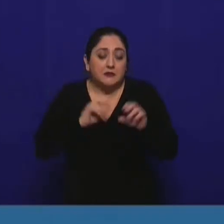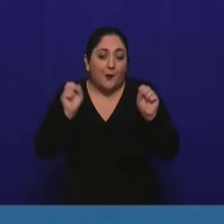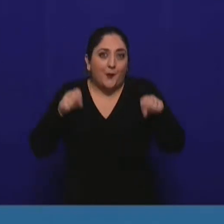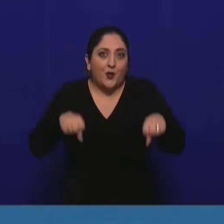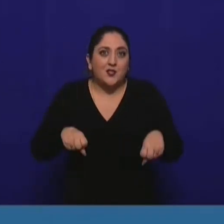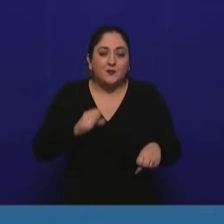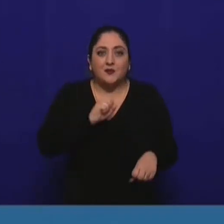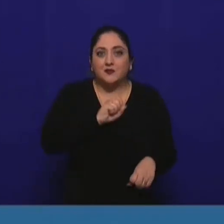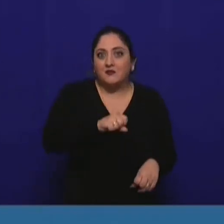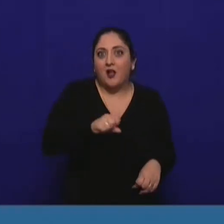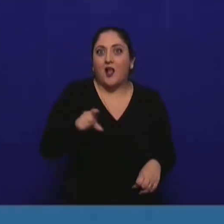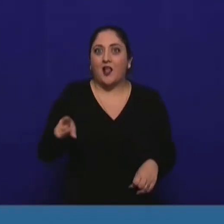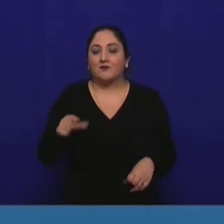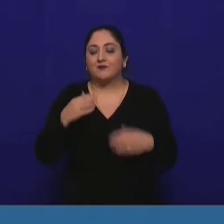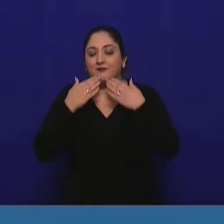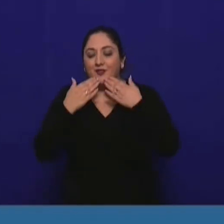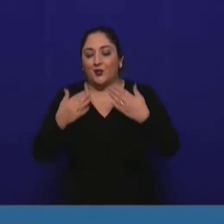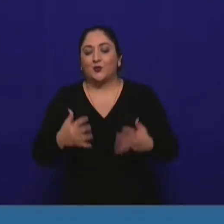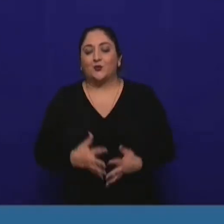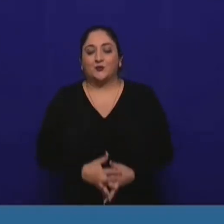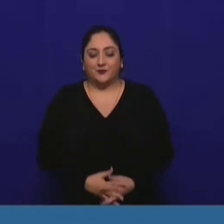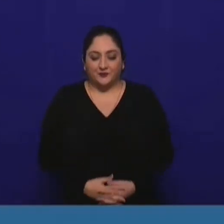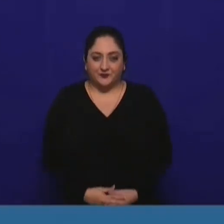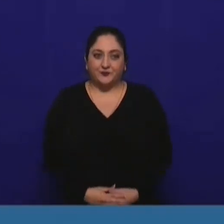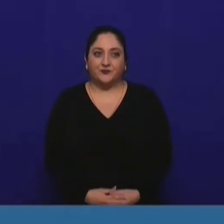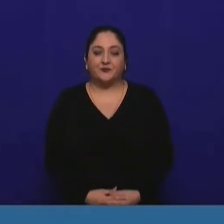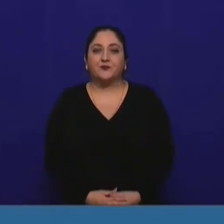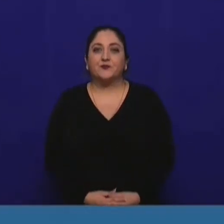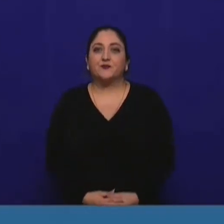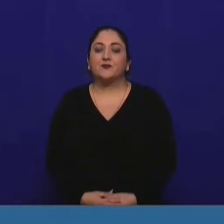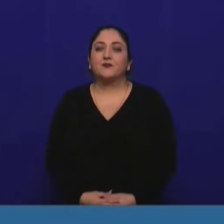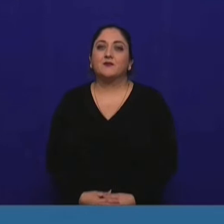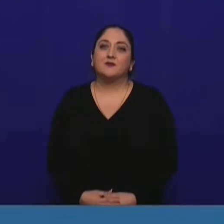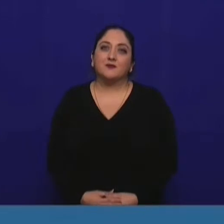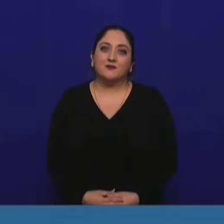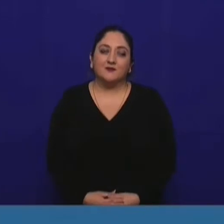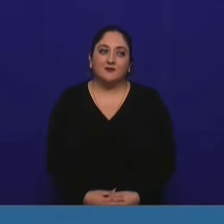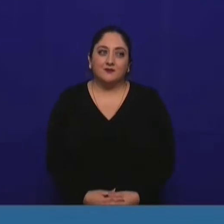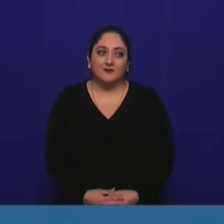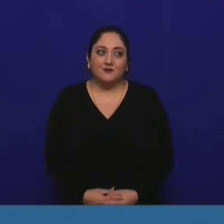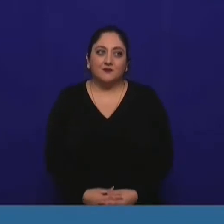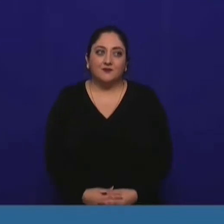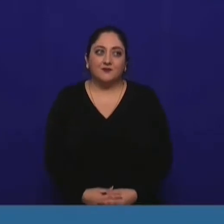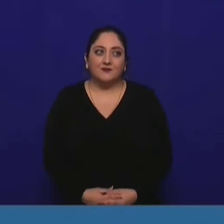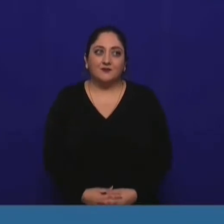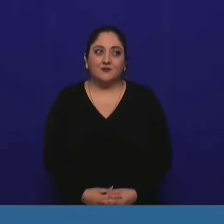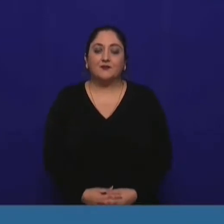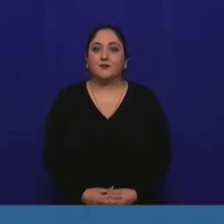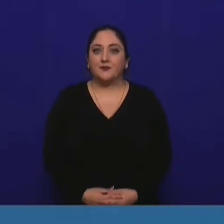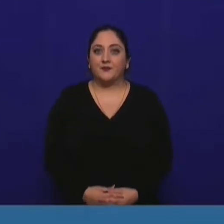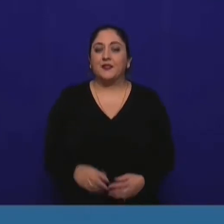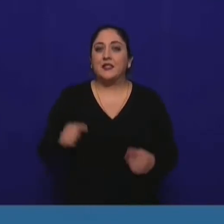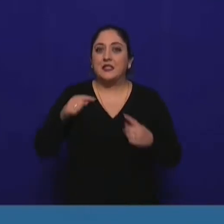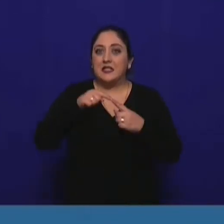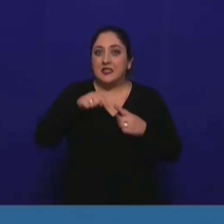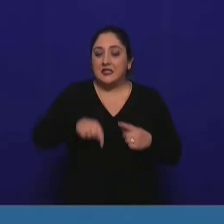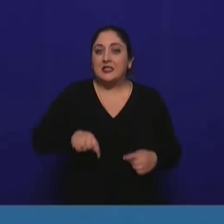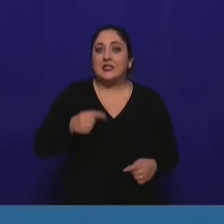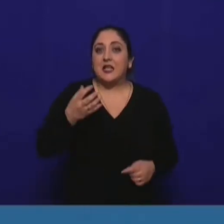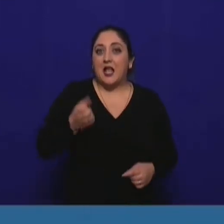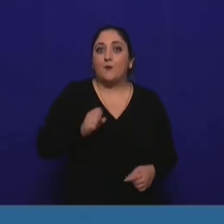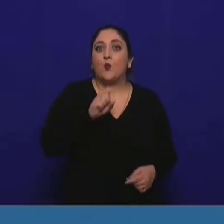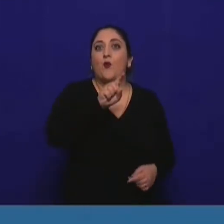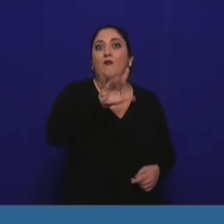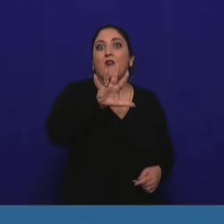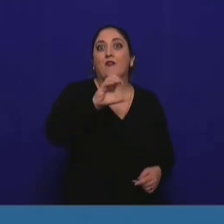What can be done here? Grazzi ħafna mis-sosja tiegħek. Mela, bħalissa aħna għandna diġà riżultati tal-fuq minn 150